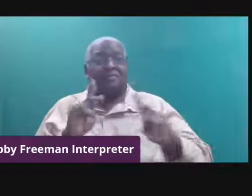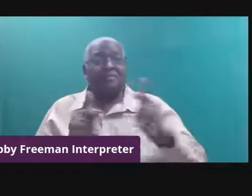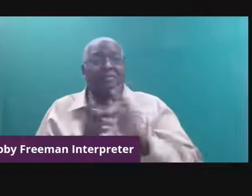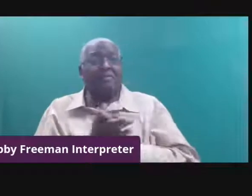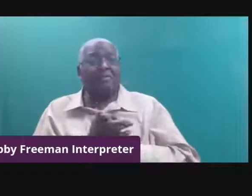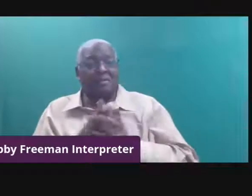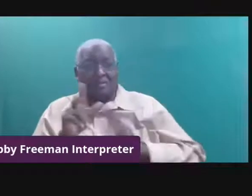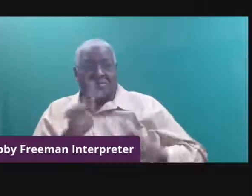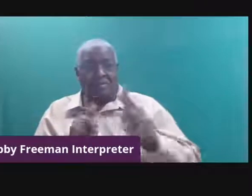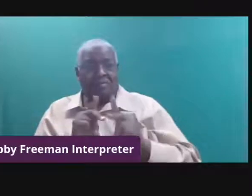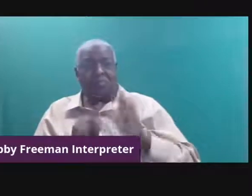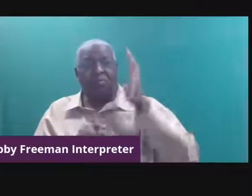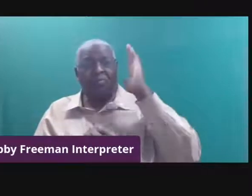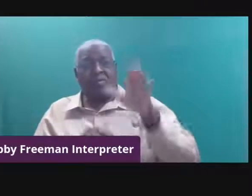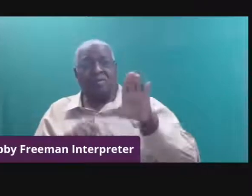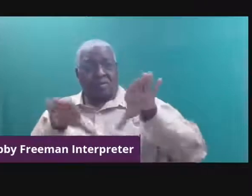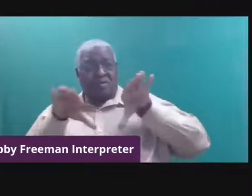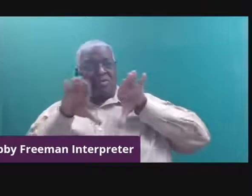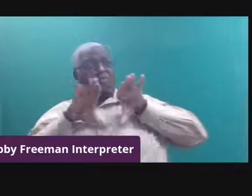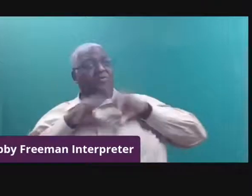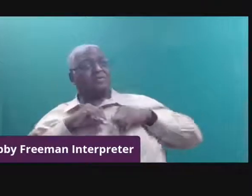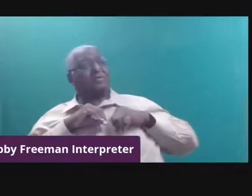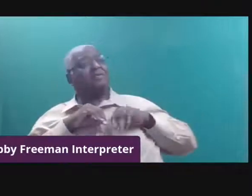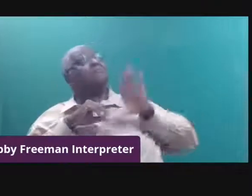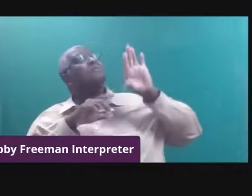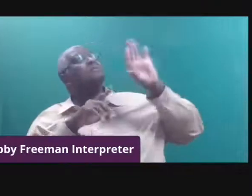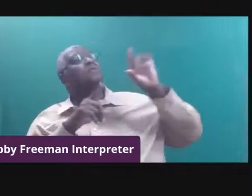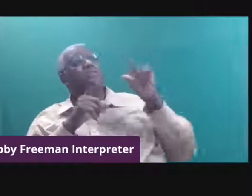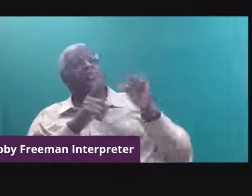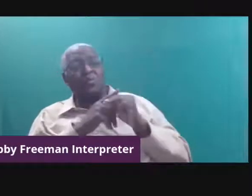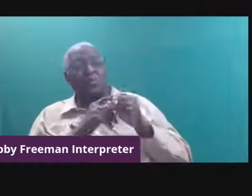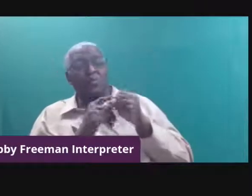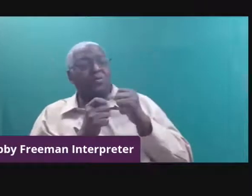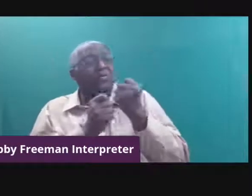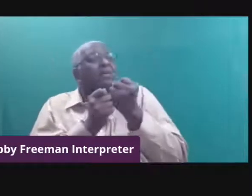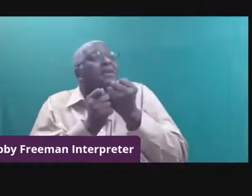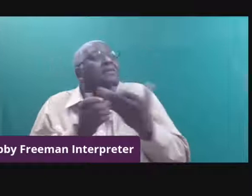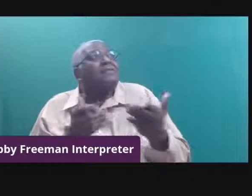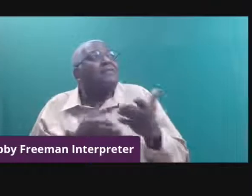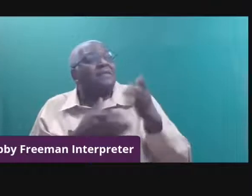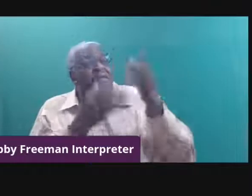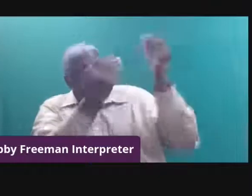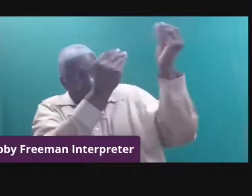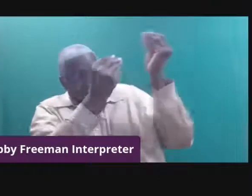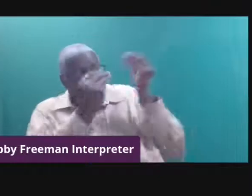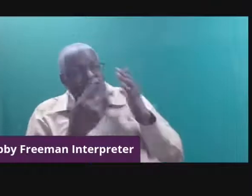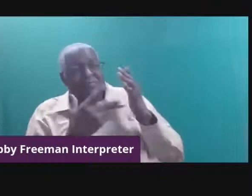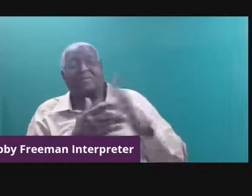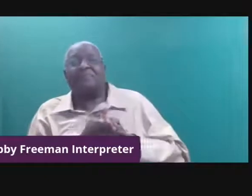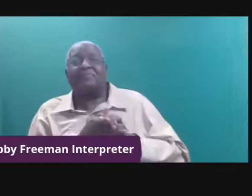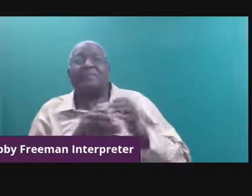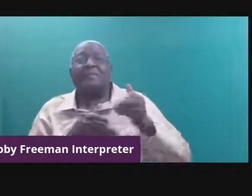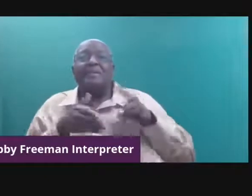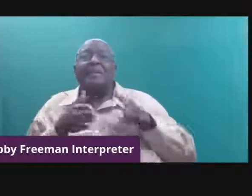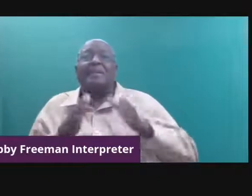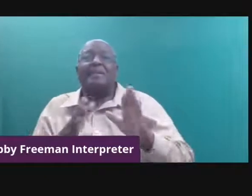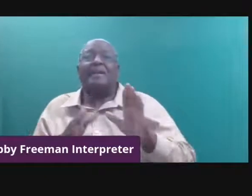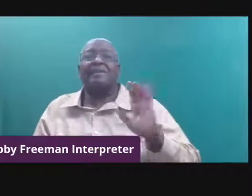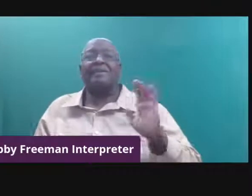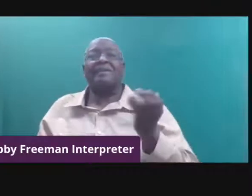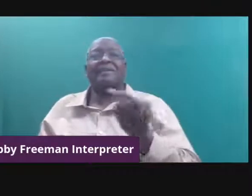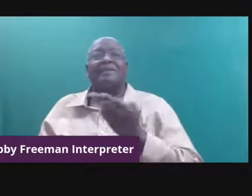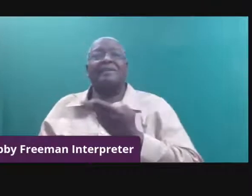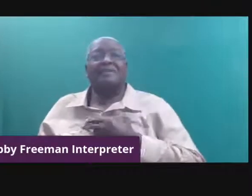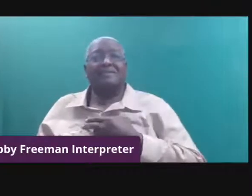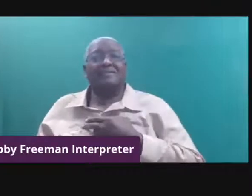be receptive to every lesson you have for them. And allow us, God, to be able to